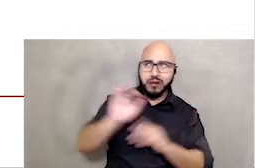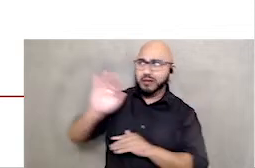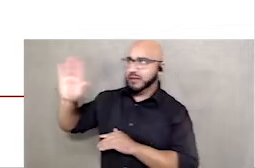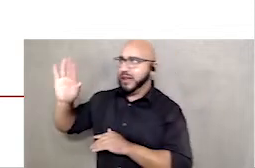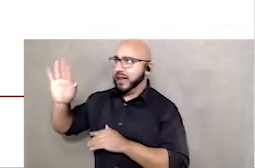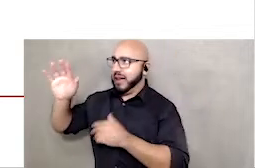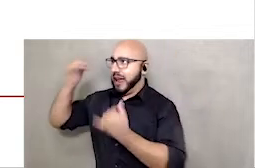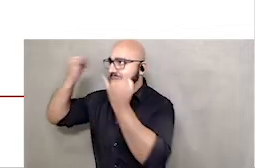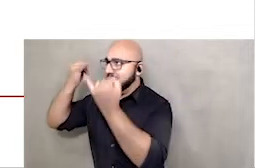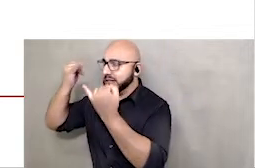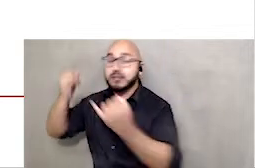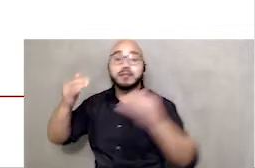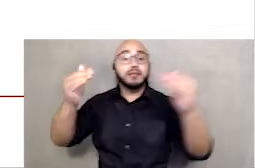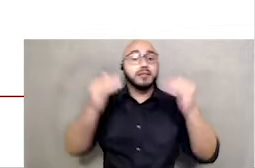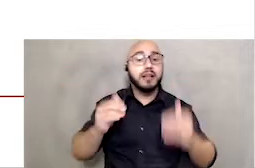Ethnic identity.